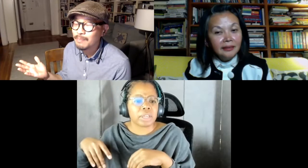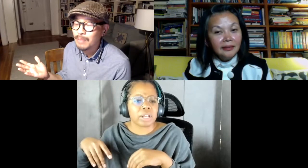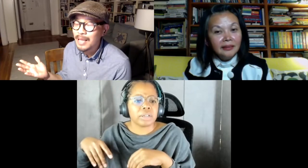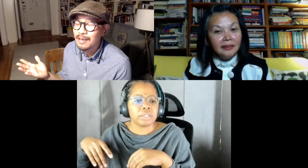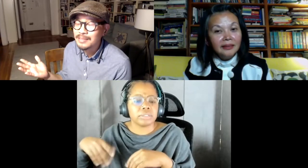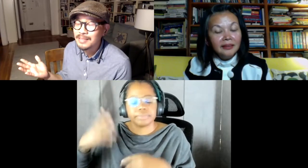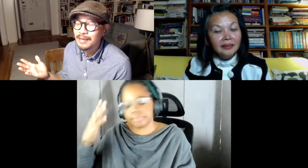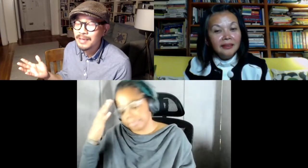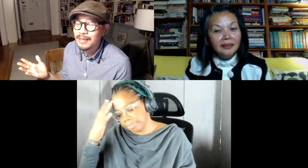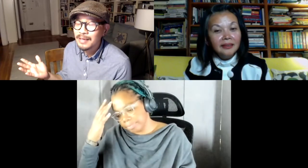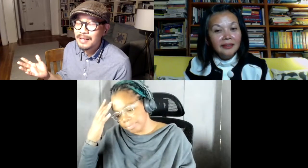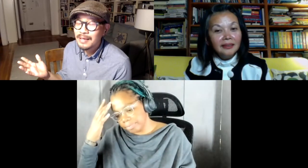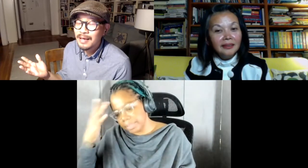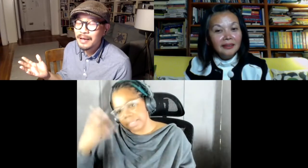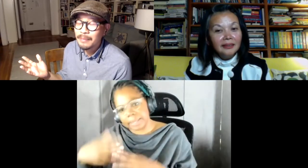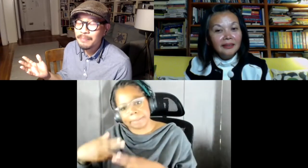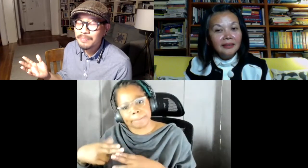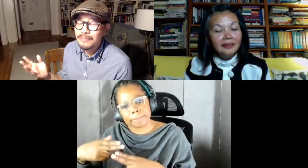I'm blanking on his name,